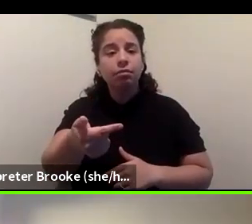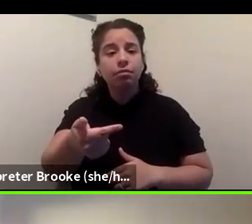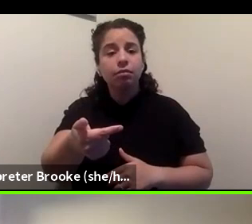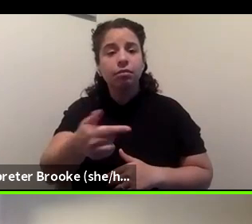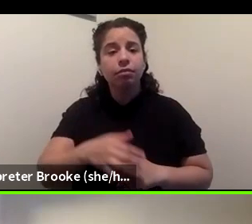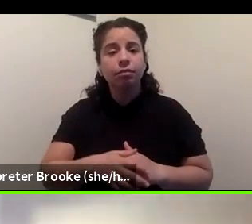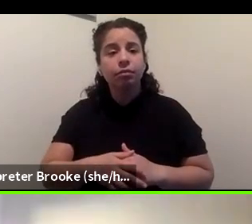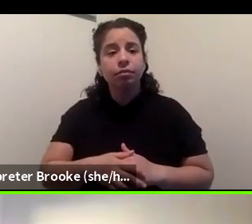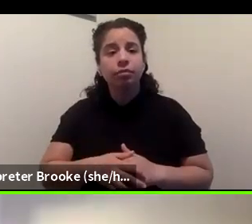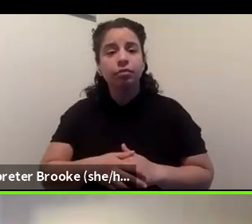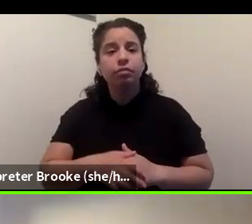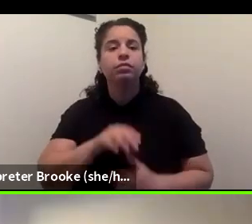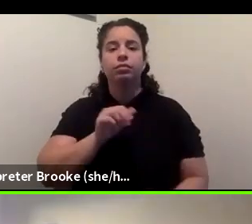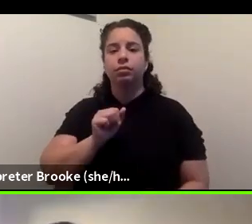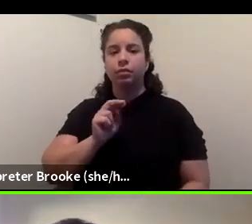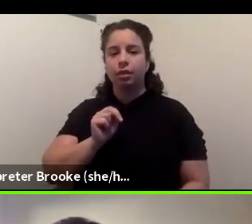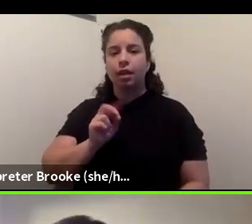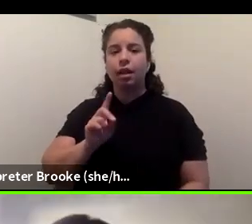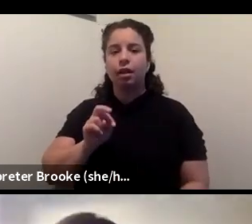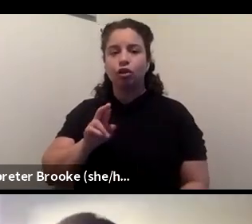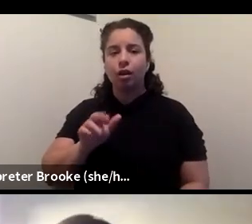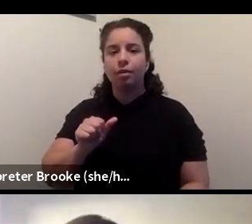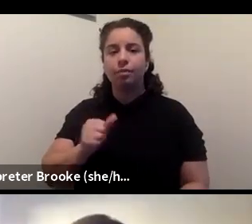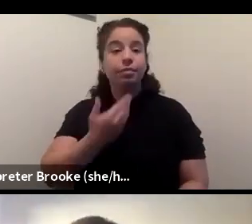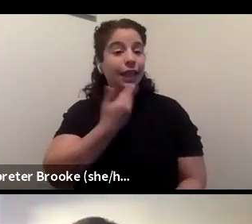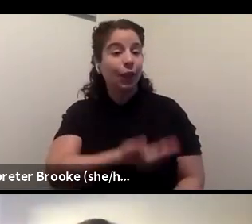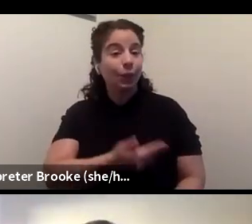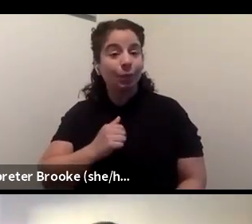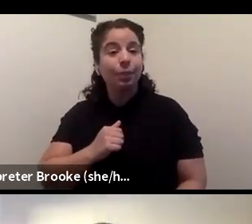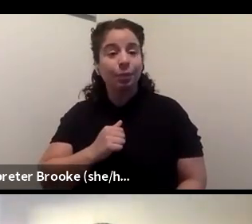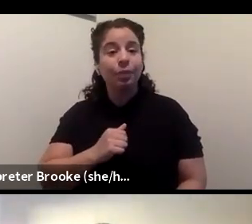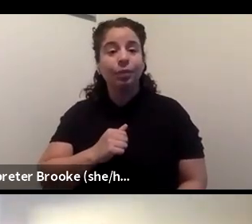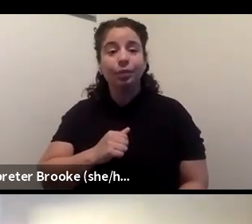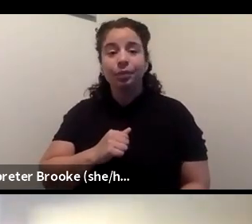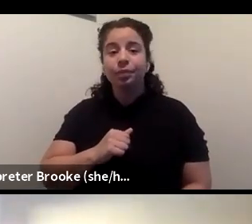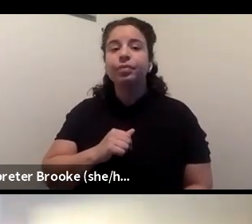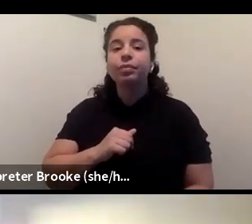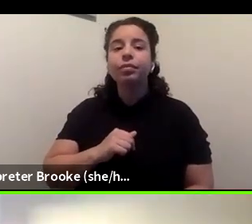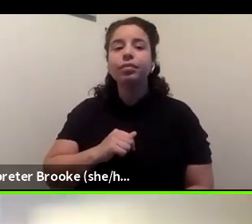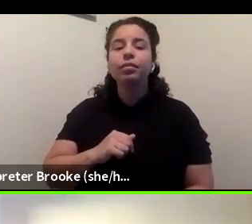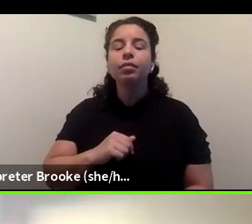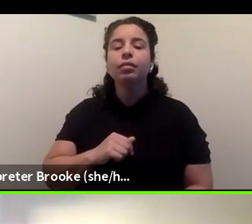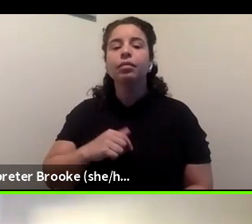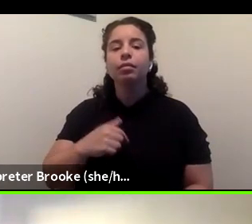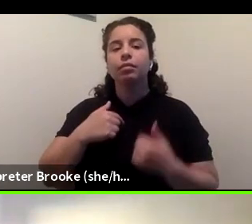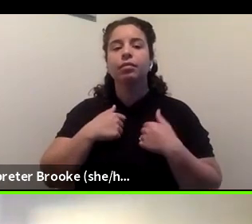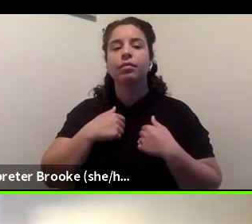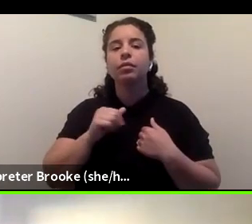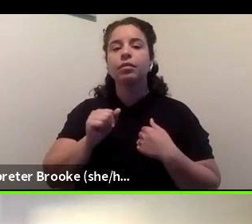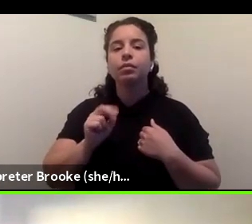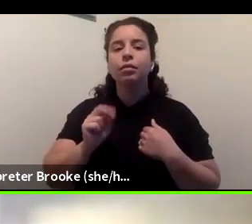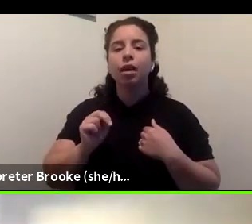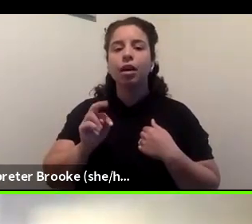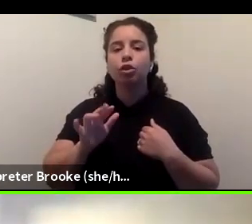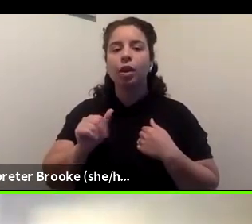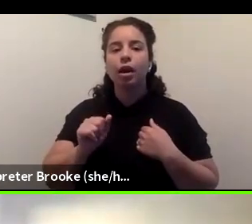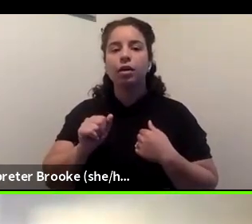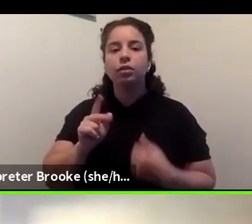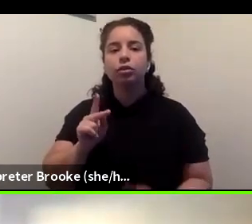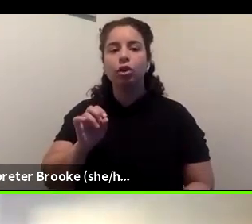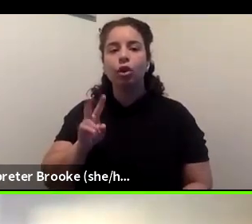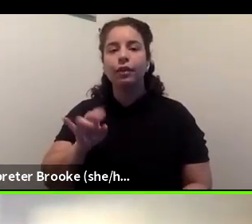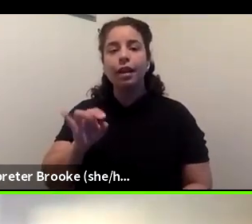I can go next. Thank you, Andrea. Hi. I'm Andrea Kovich. My